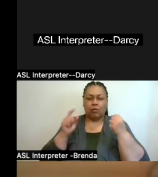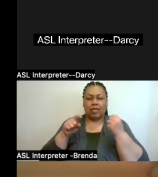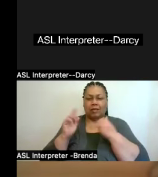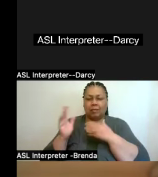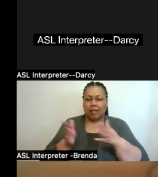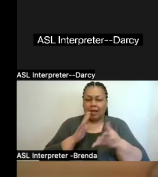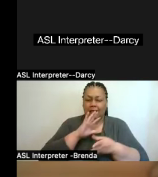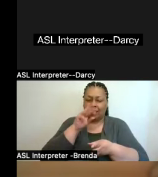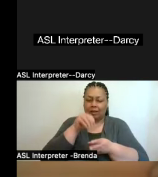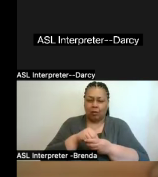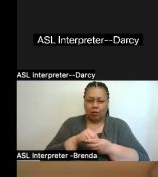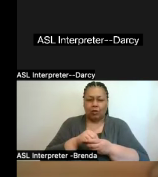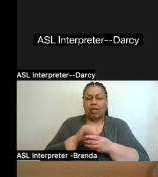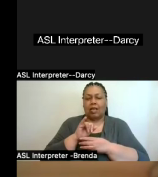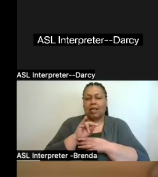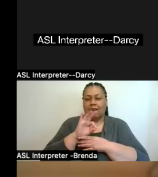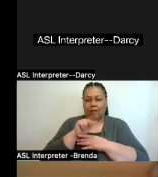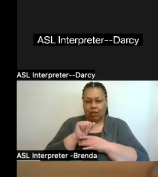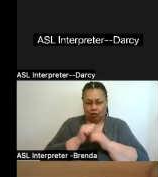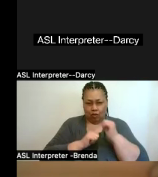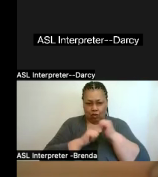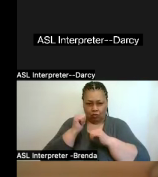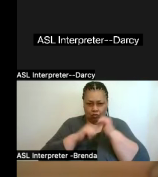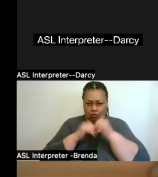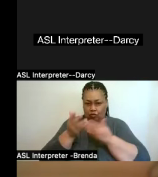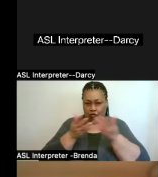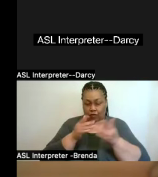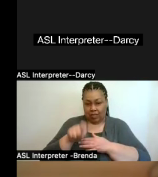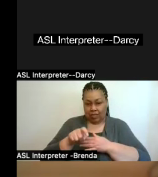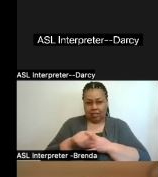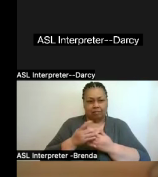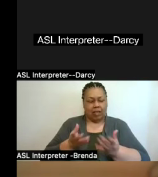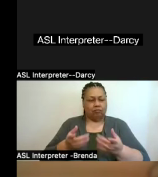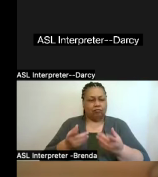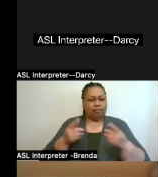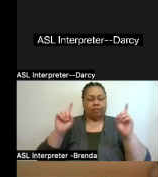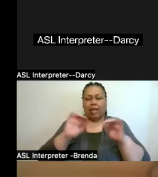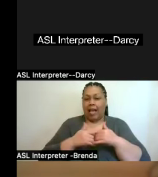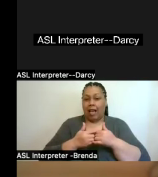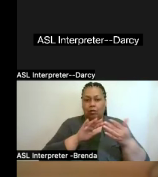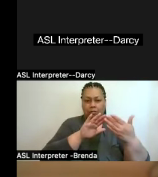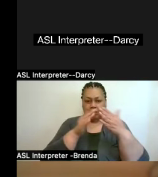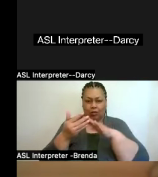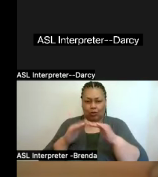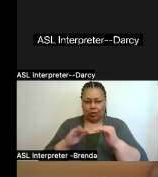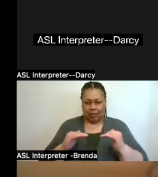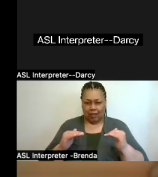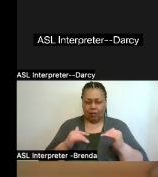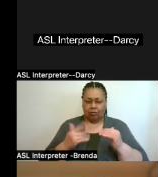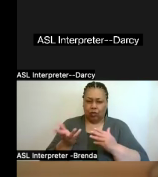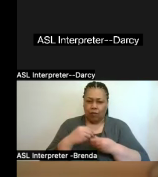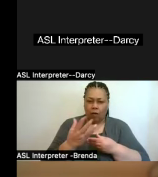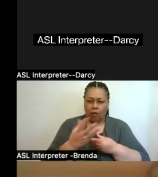incorporates infrastructure service needs. This is accomplished at the community level by involving